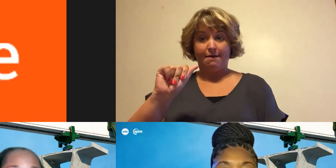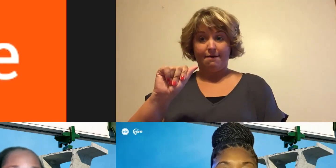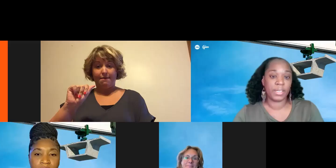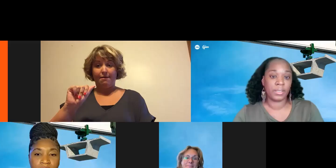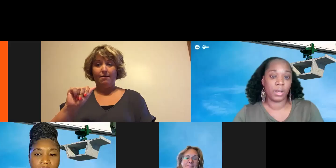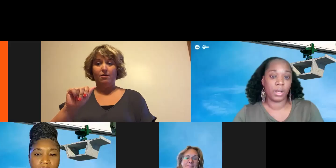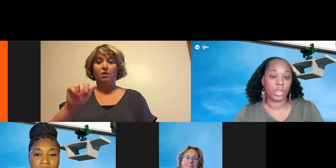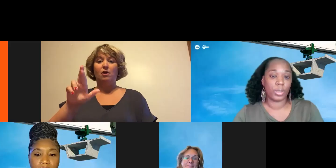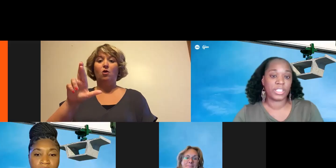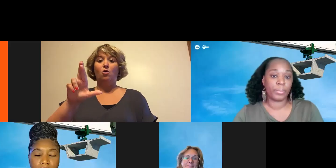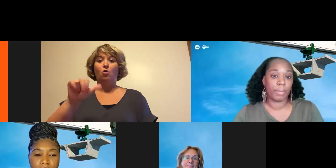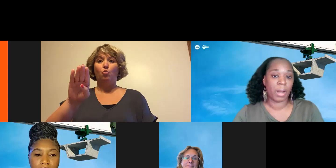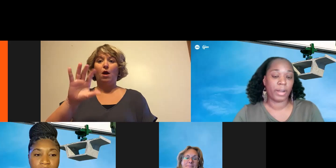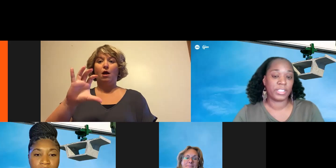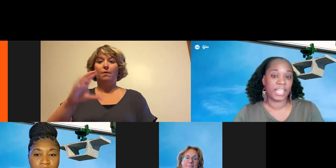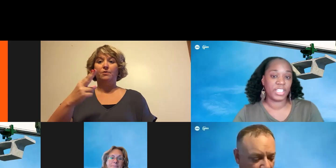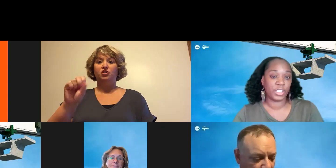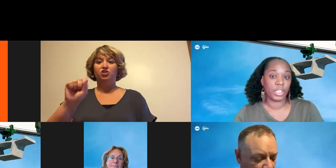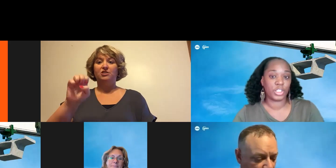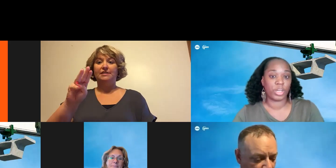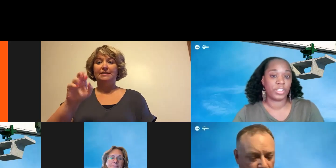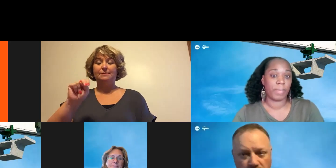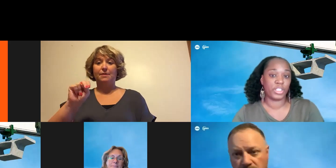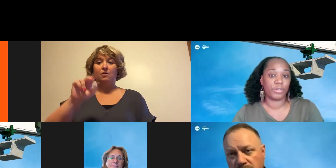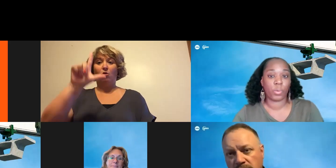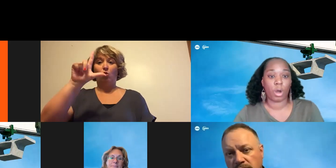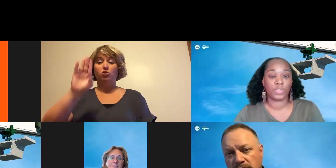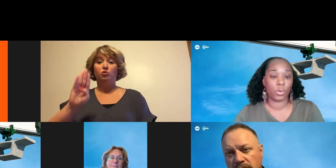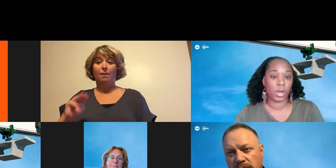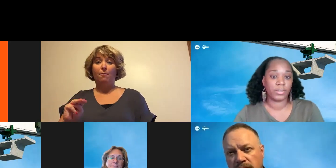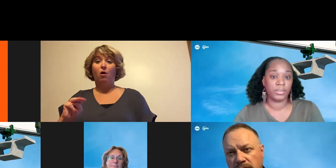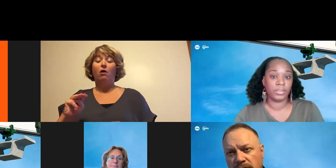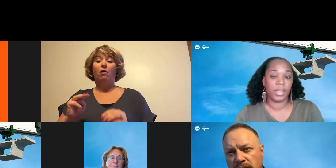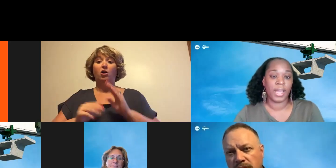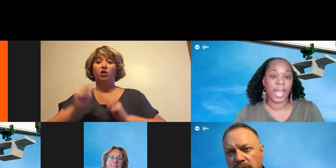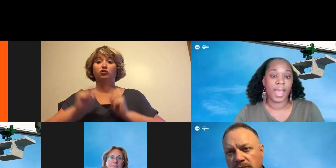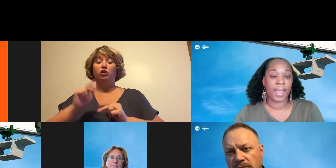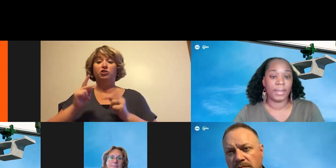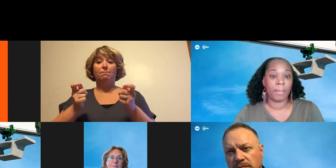Rob Cheeseman, Lawrence Tabrema Modernization, Construction Manager for Walsh Floor.